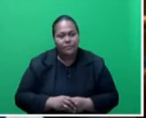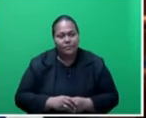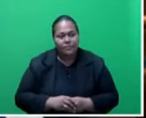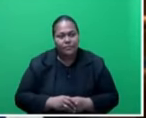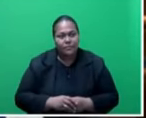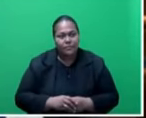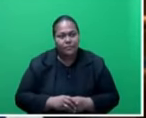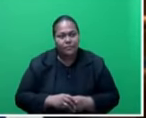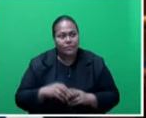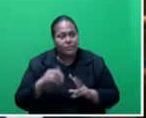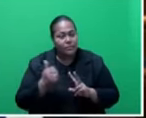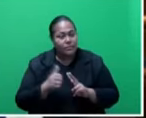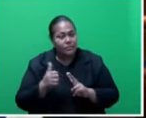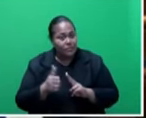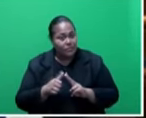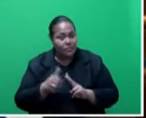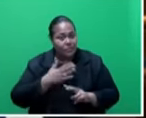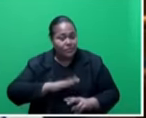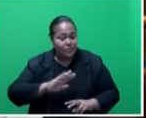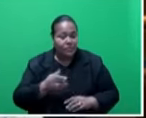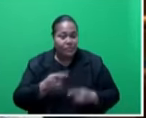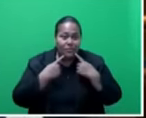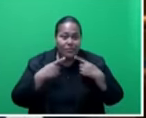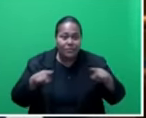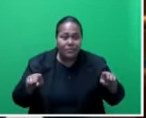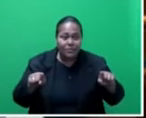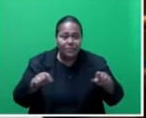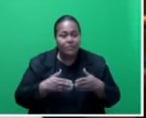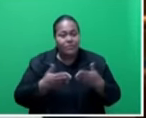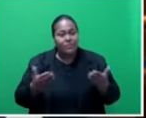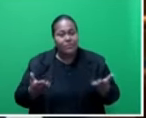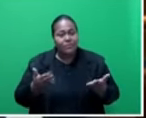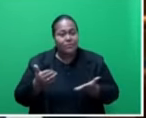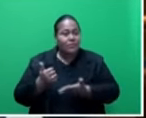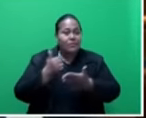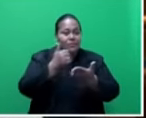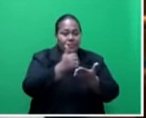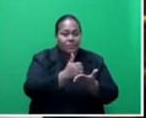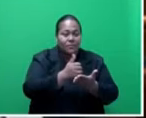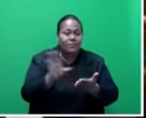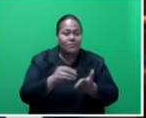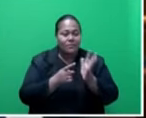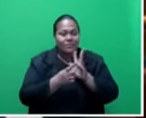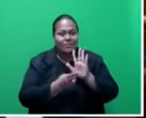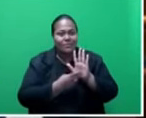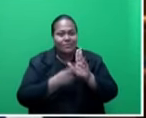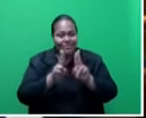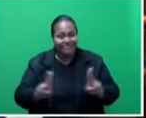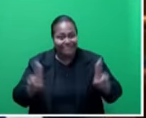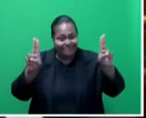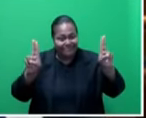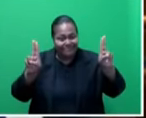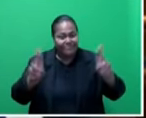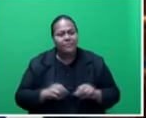Mr. Speaker, say I also want to announce at this juncture the support from United Nations through